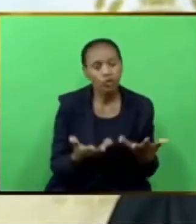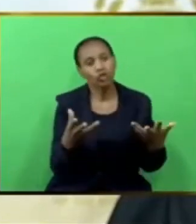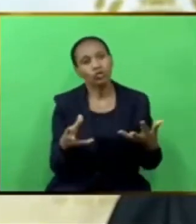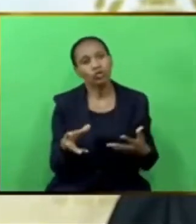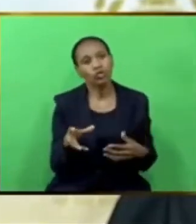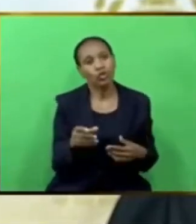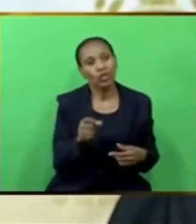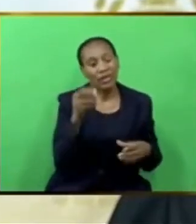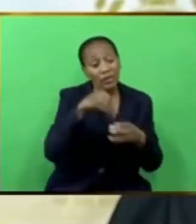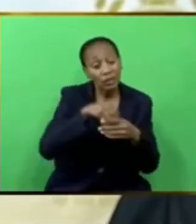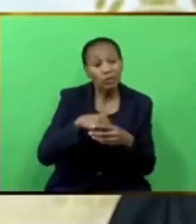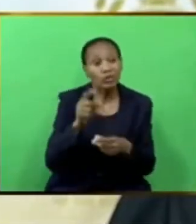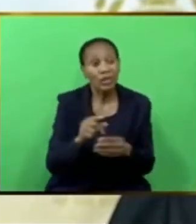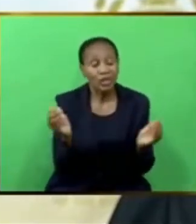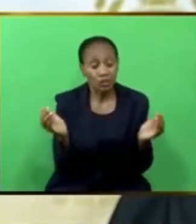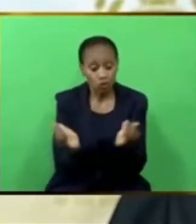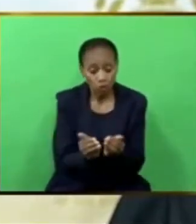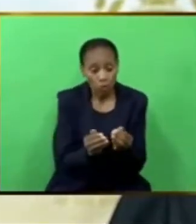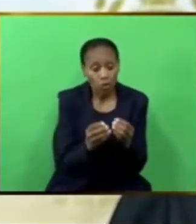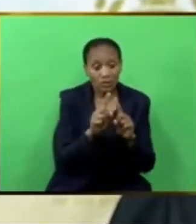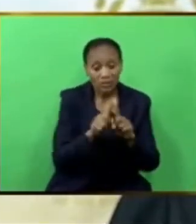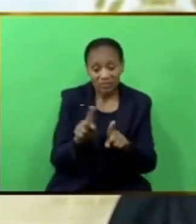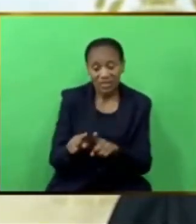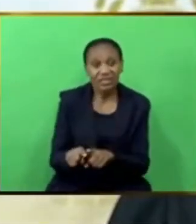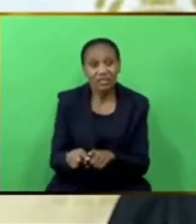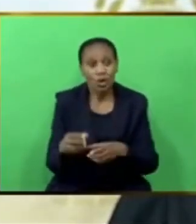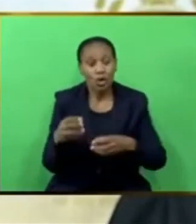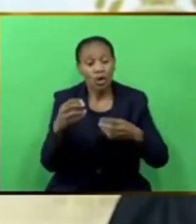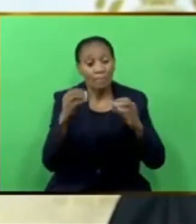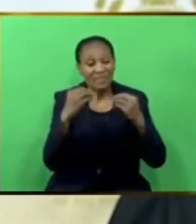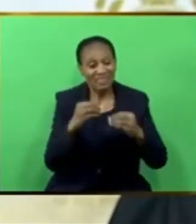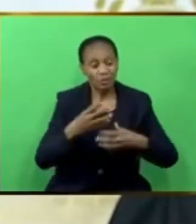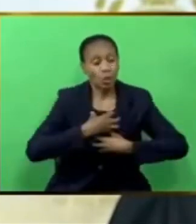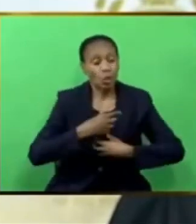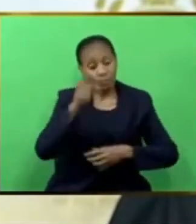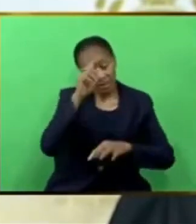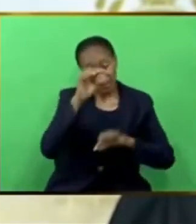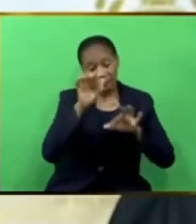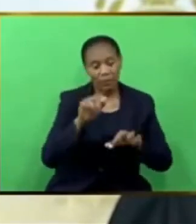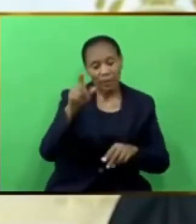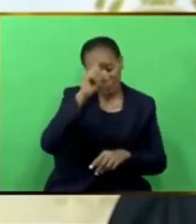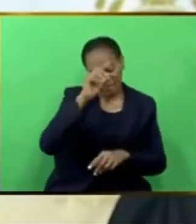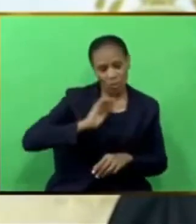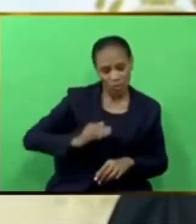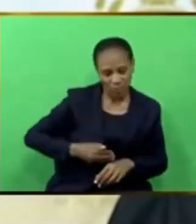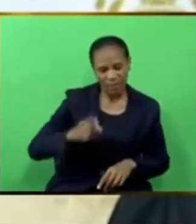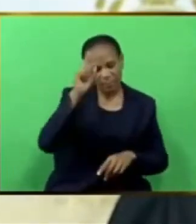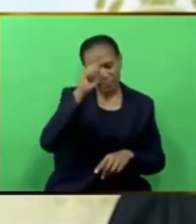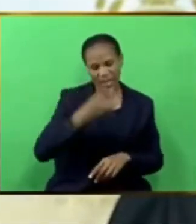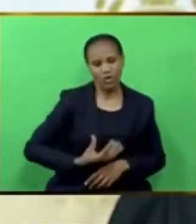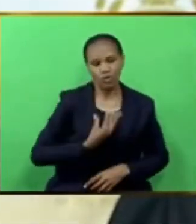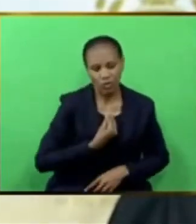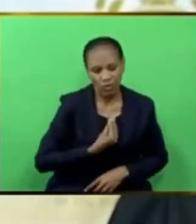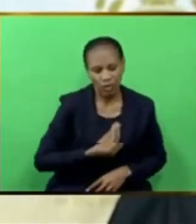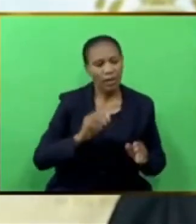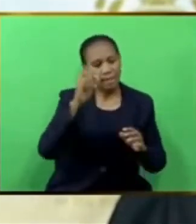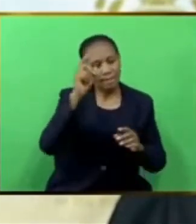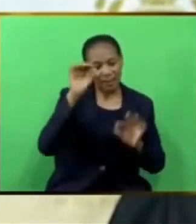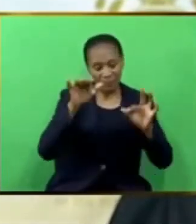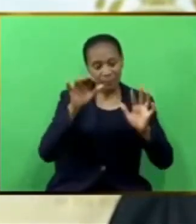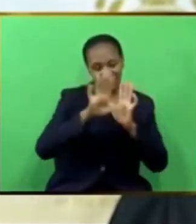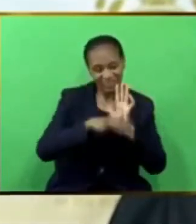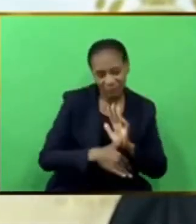of persons, including small enterprise owned by Black people, Black women, Black youth, Black people with